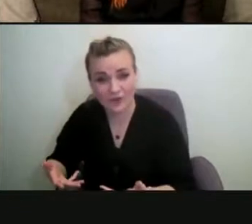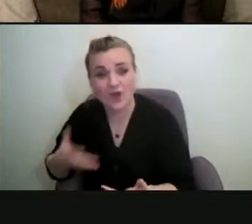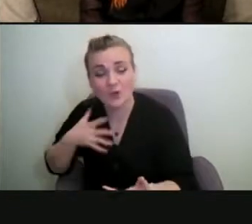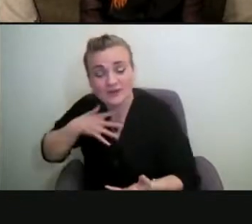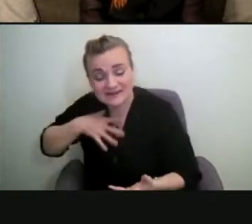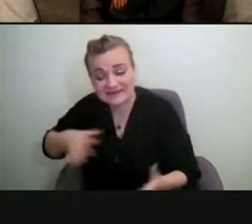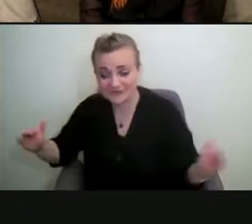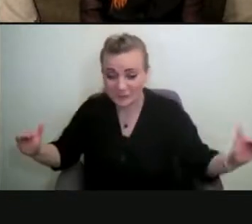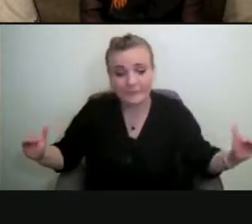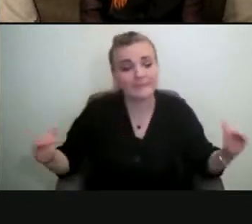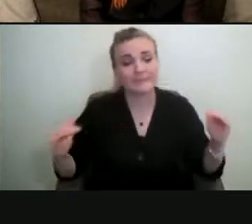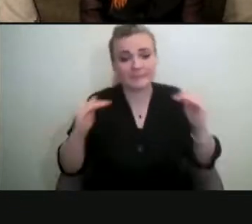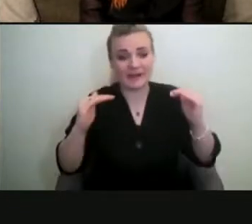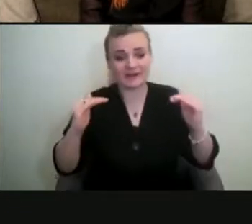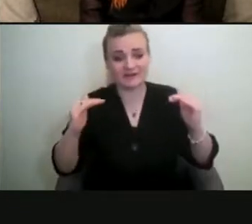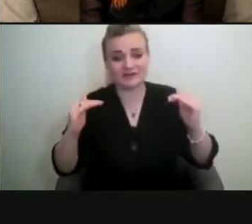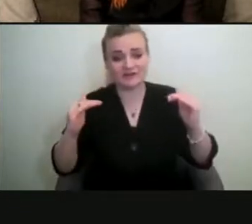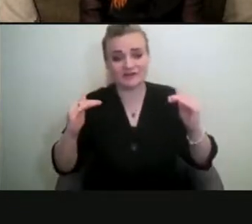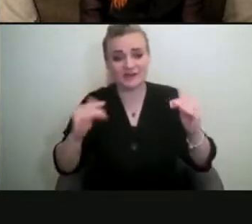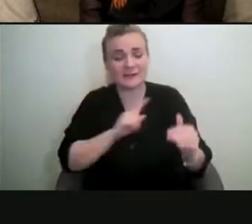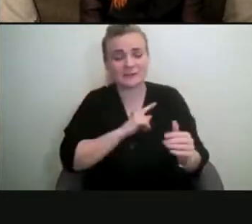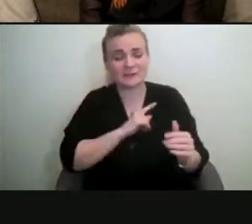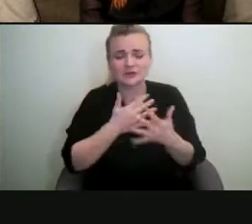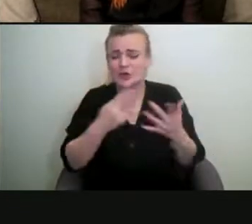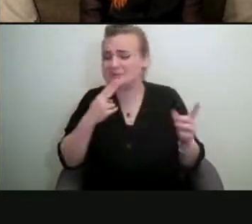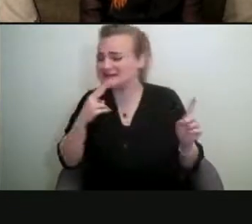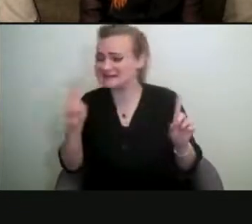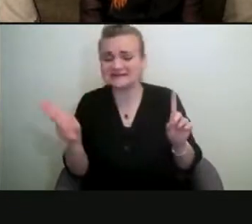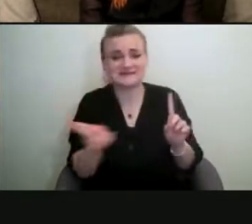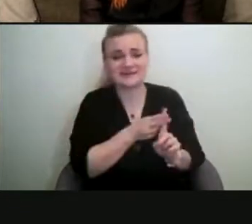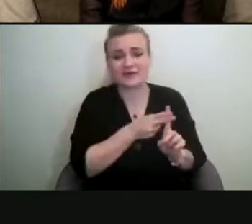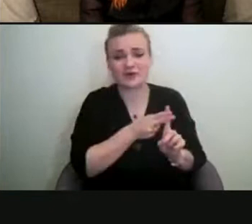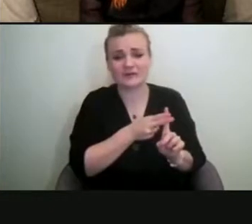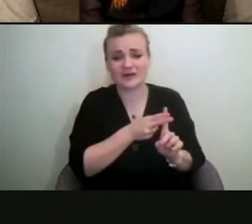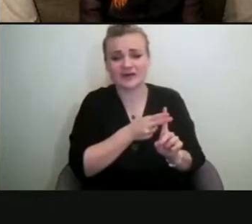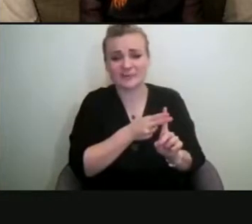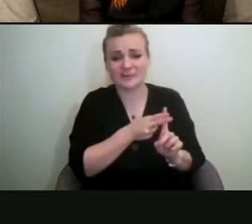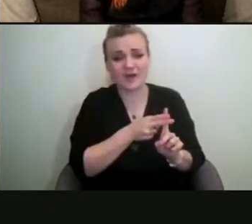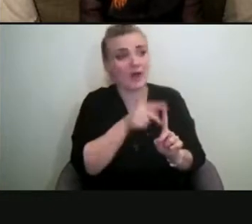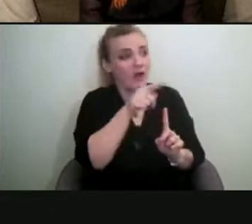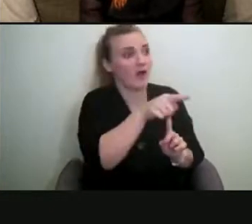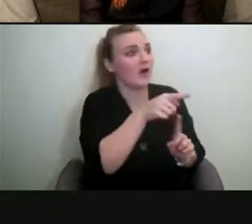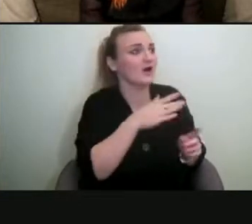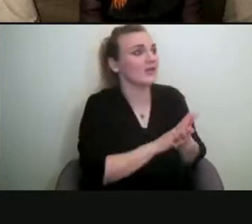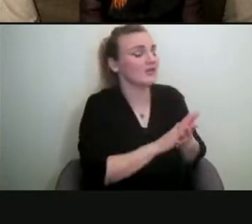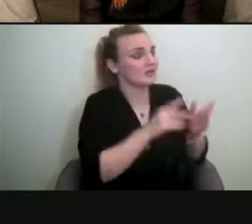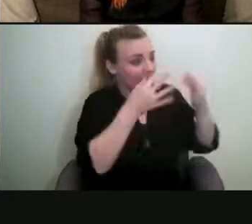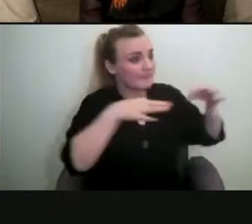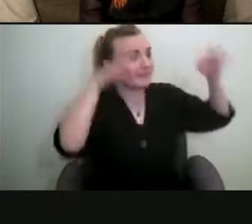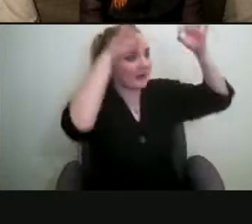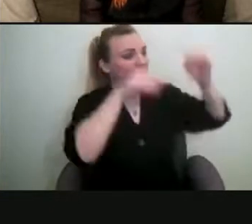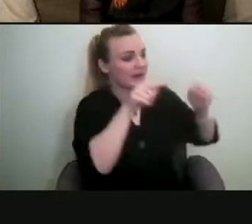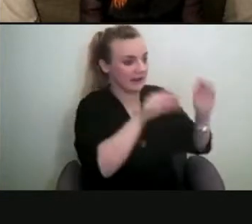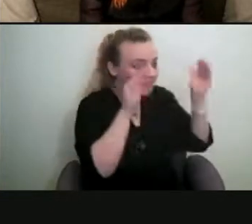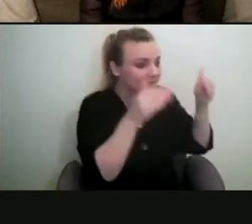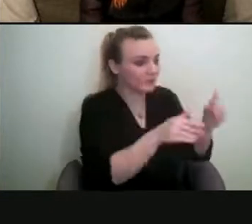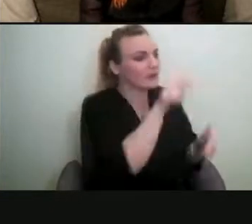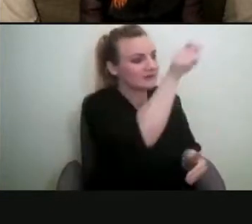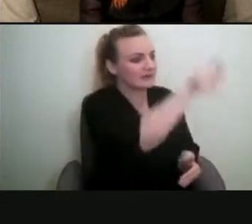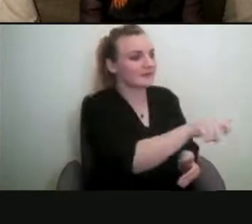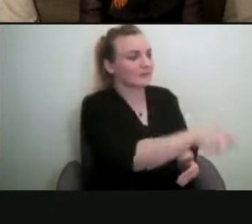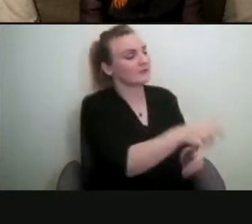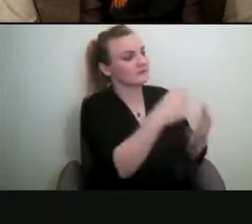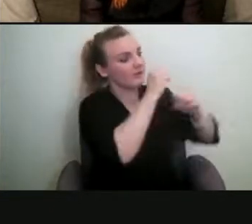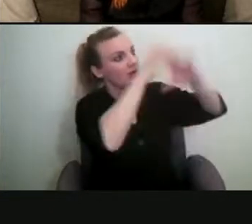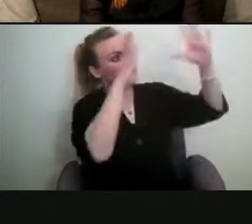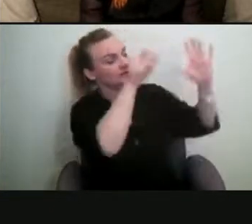want to happen anyway, because there's so many stereotypes that people see that they try and dismiss it, and, you know, it's the hairy fairy